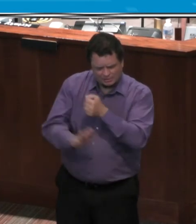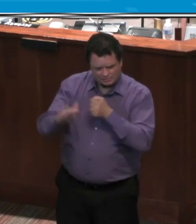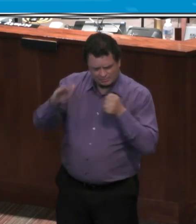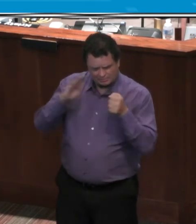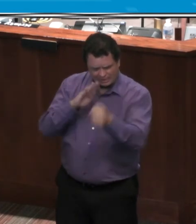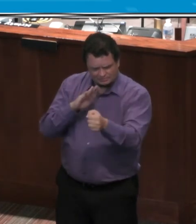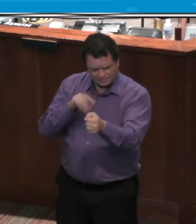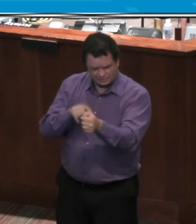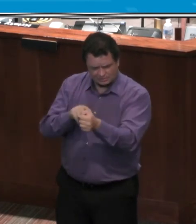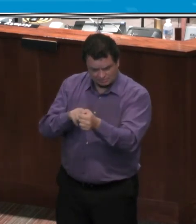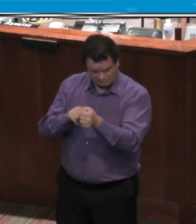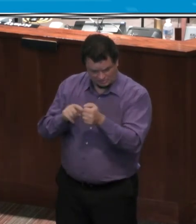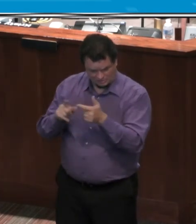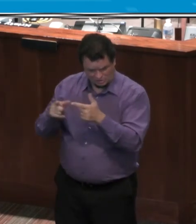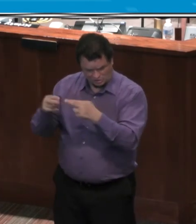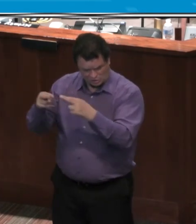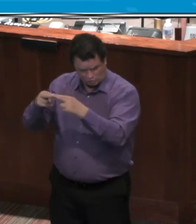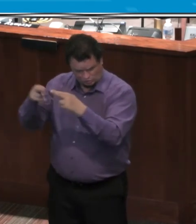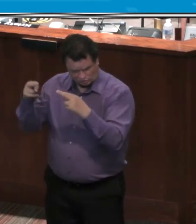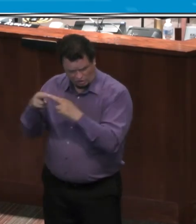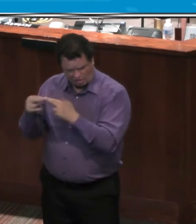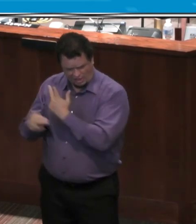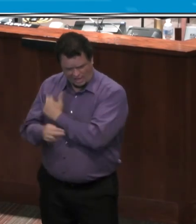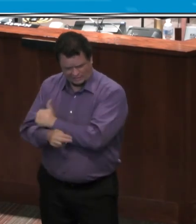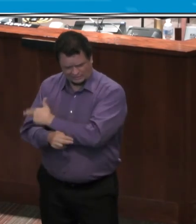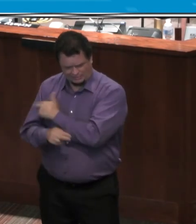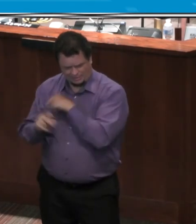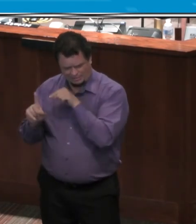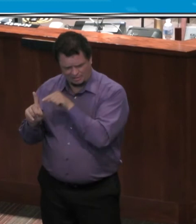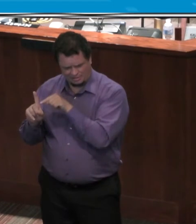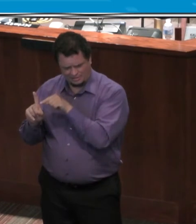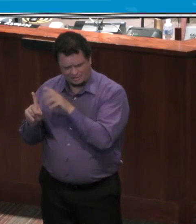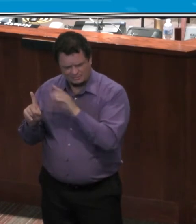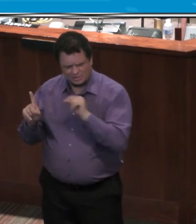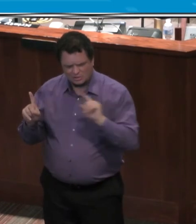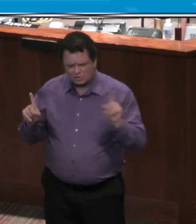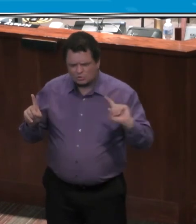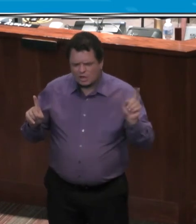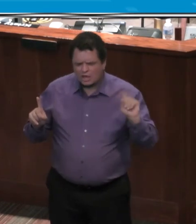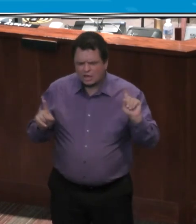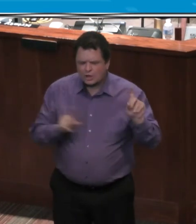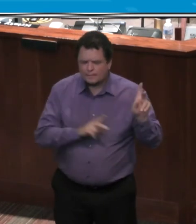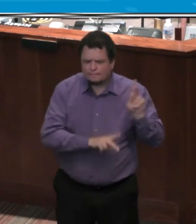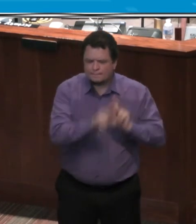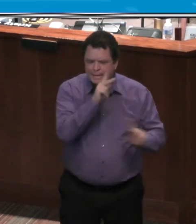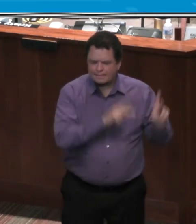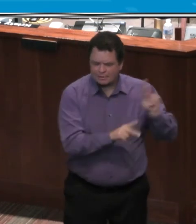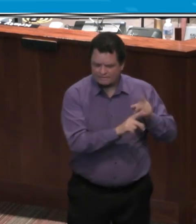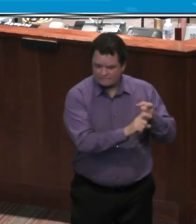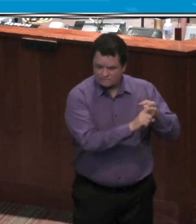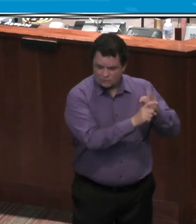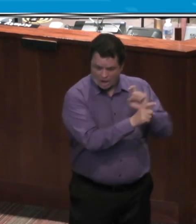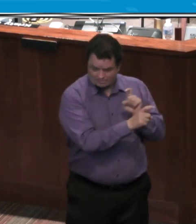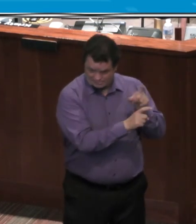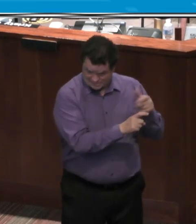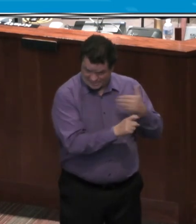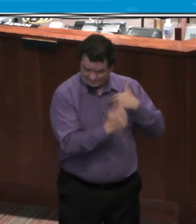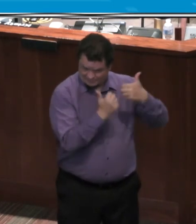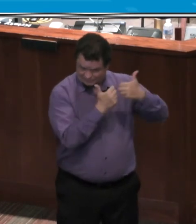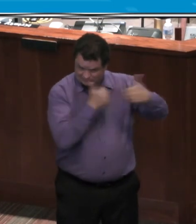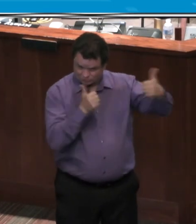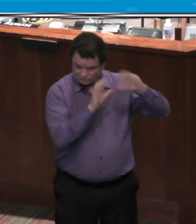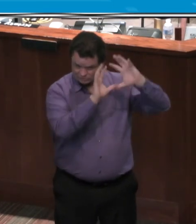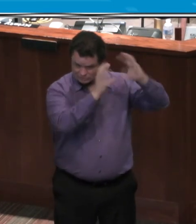like, where are the people from? Is there like categories of data for